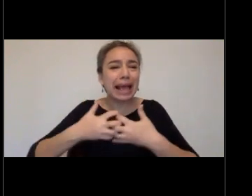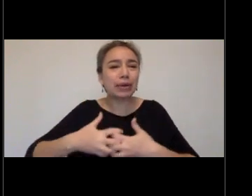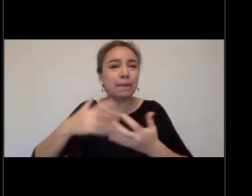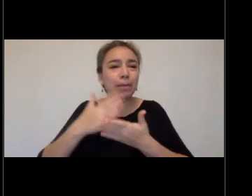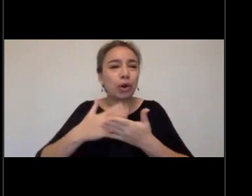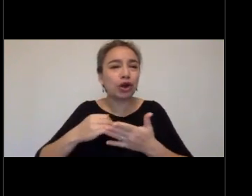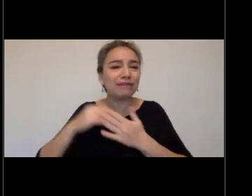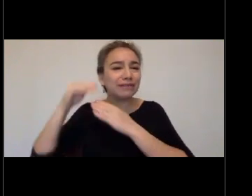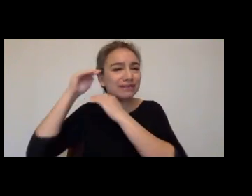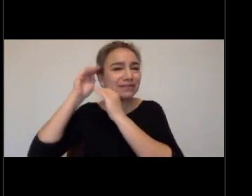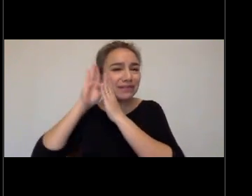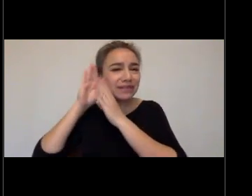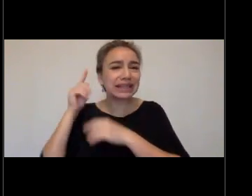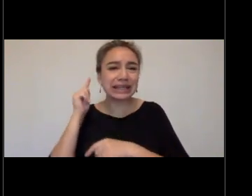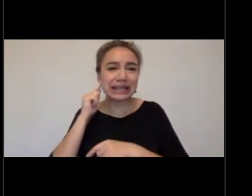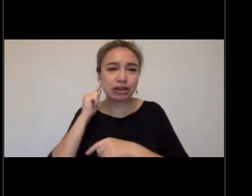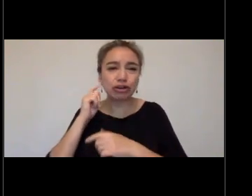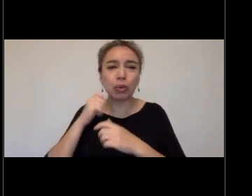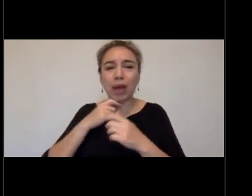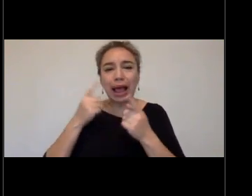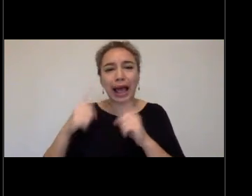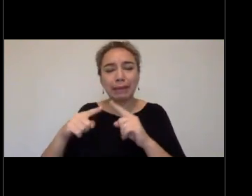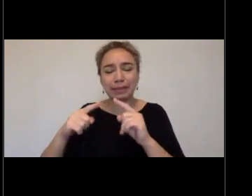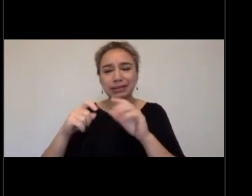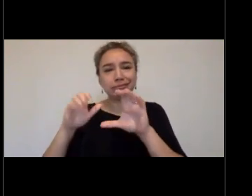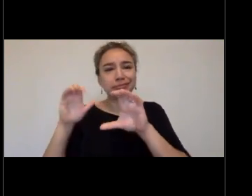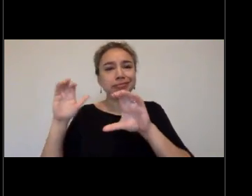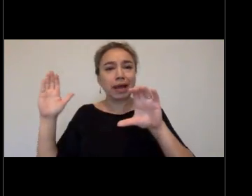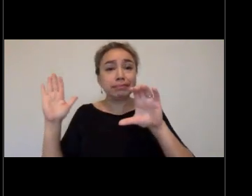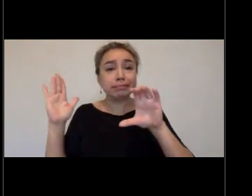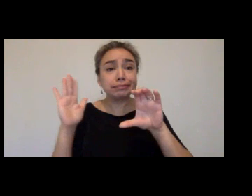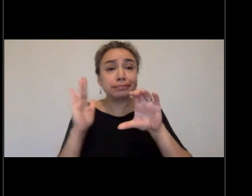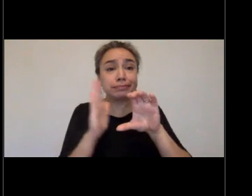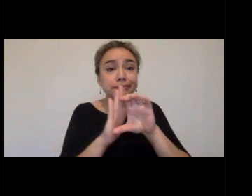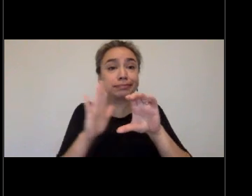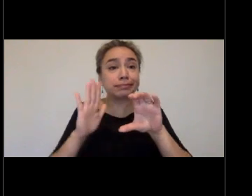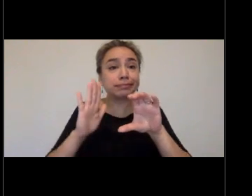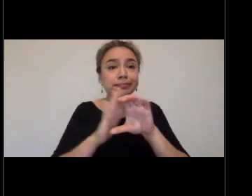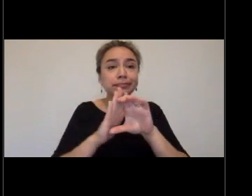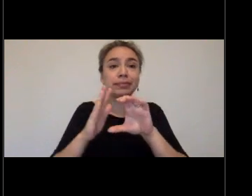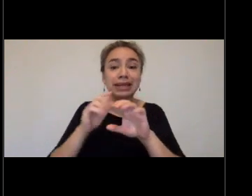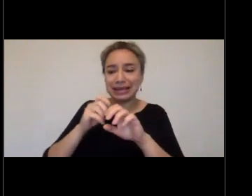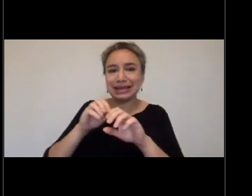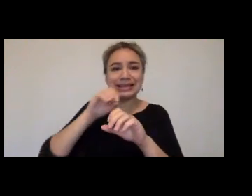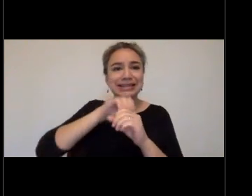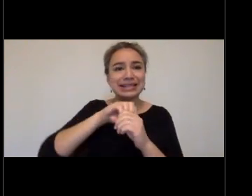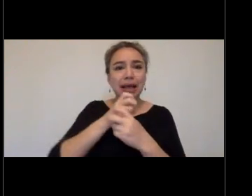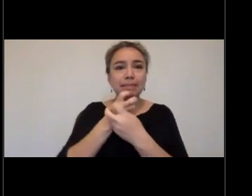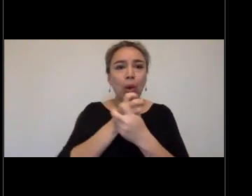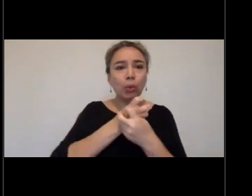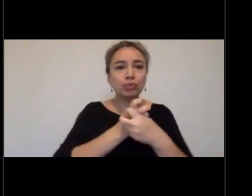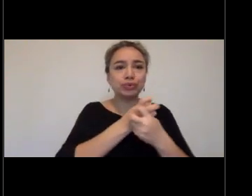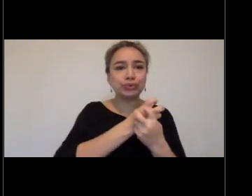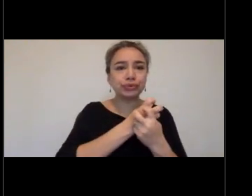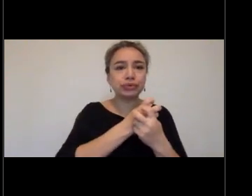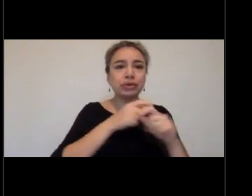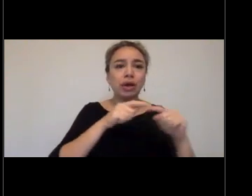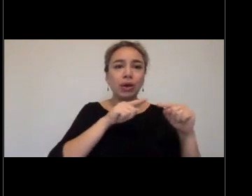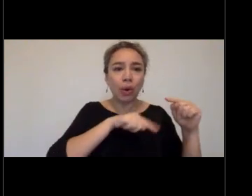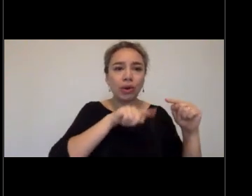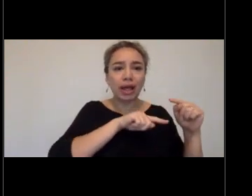ear, what goes on with the eardrum and the bones in the ear. And we added content about